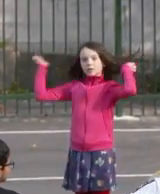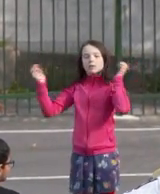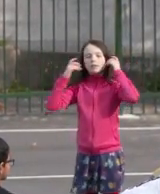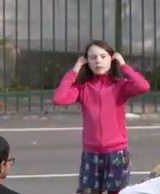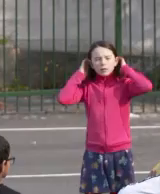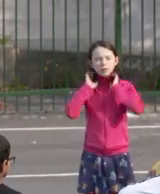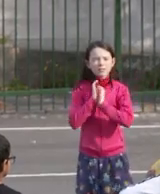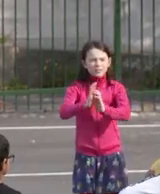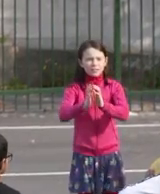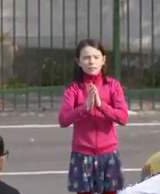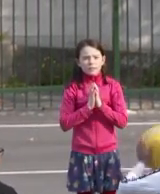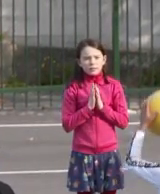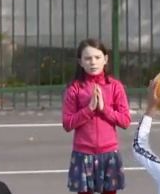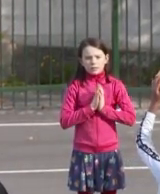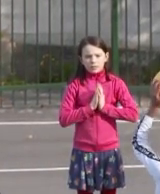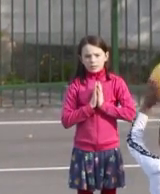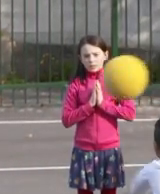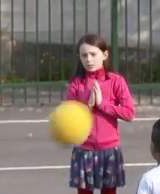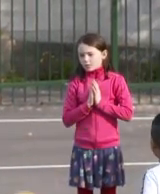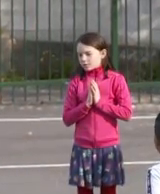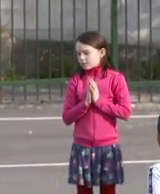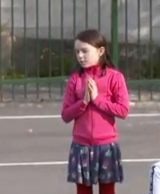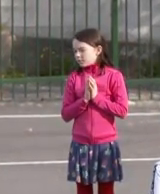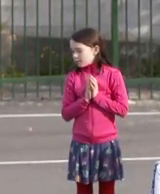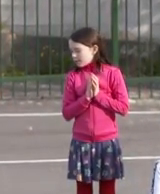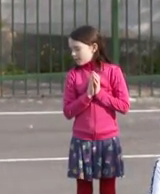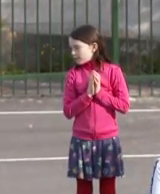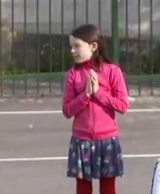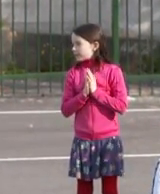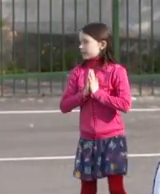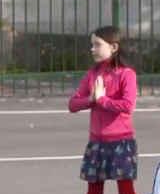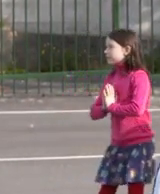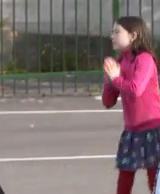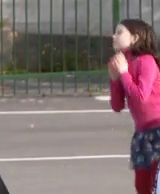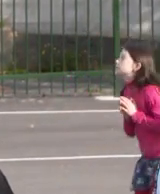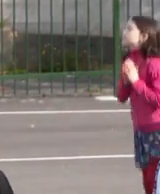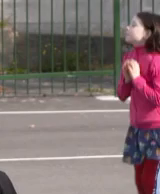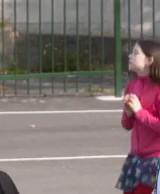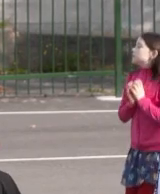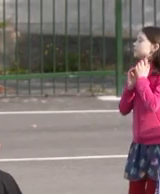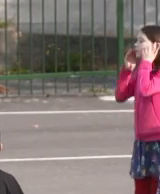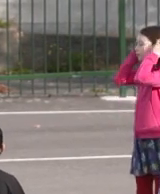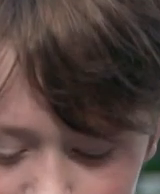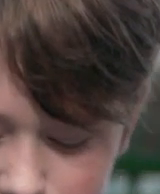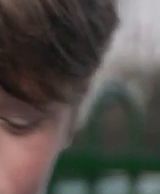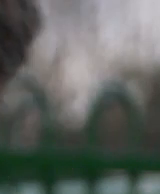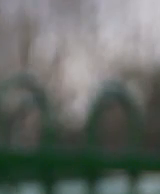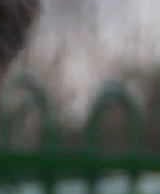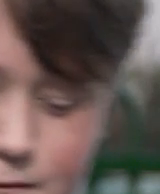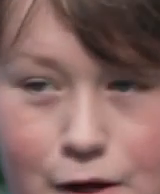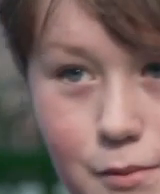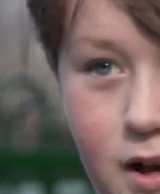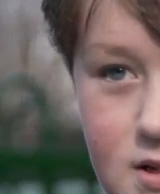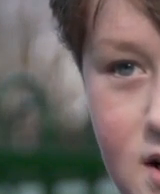sports equipment is also regularly cleaned. Today, these students have been figuring out all of the new rules that have been put in place. Actually, now